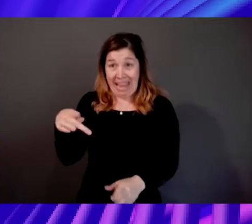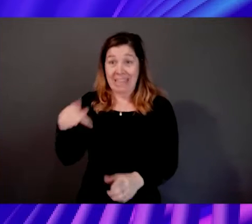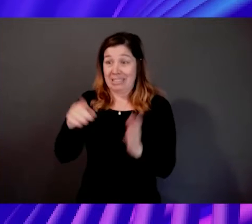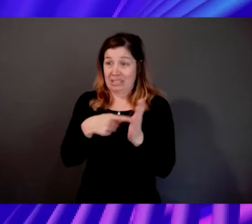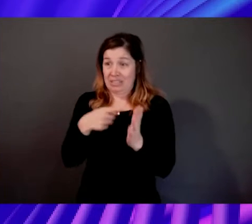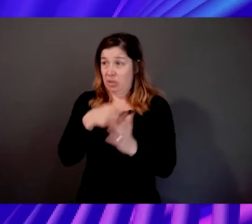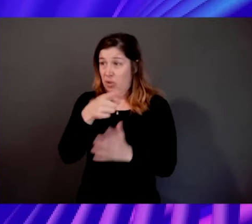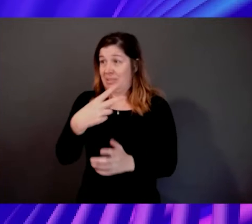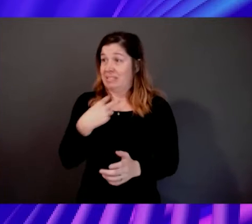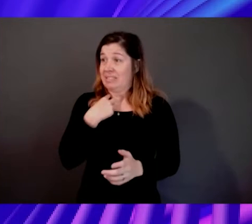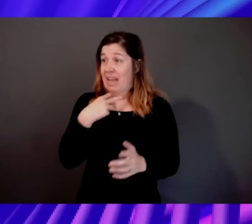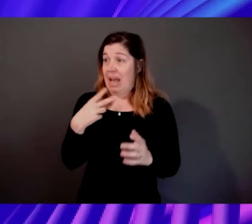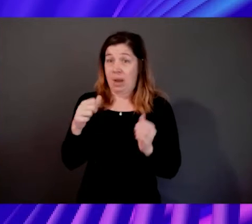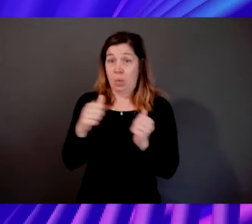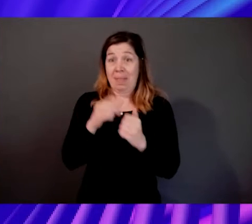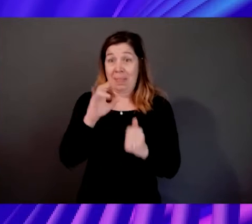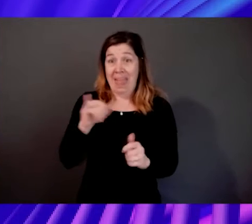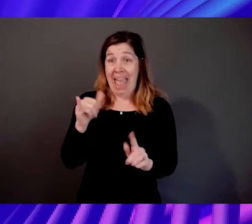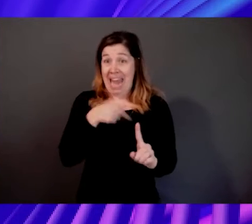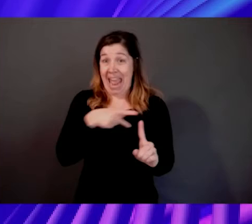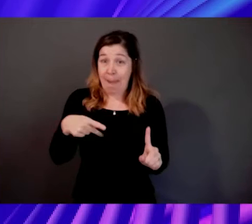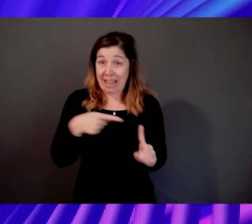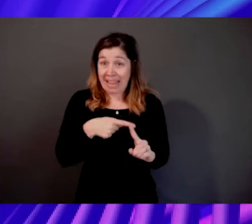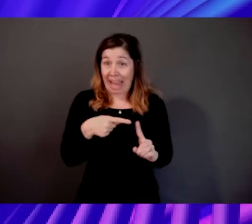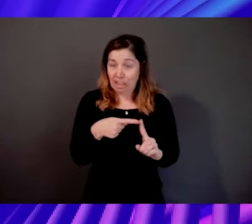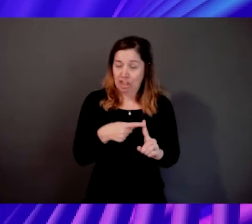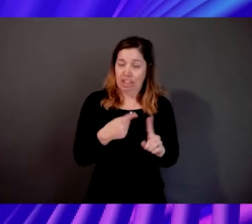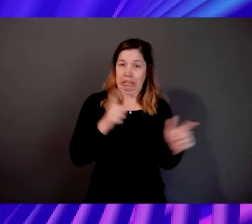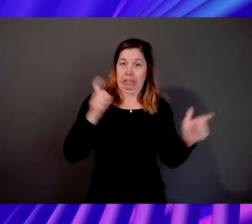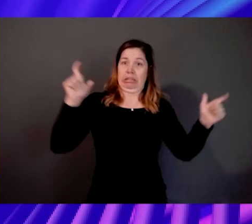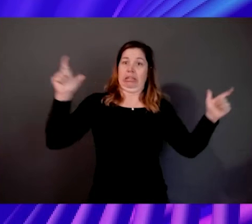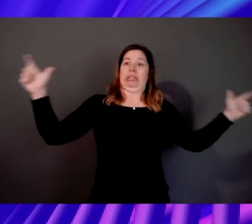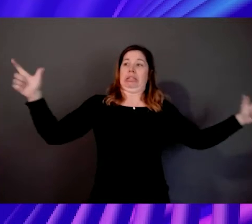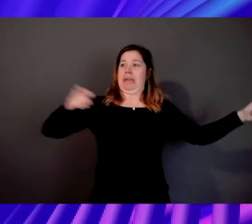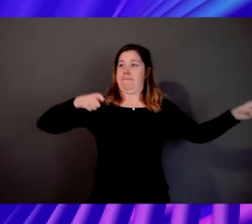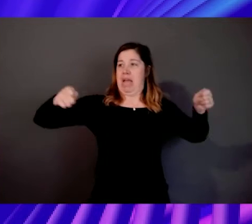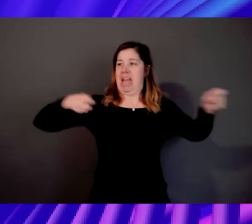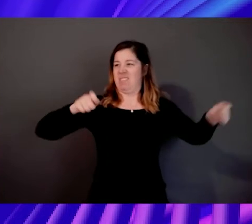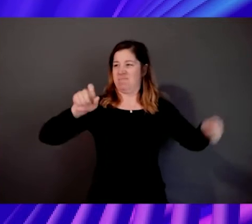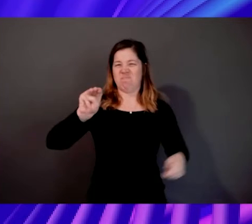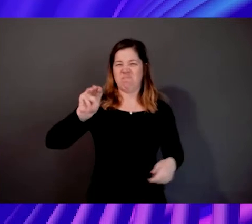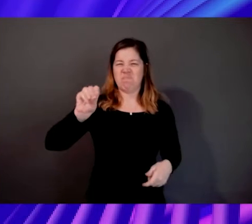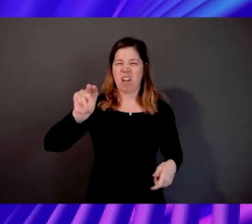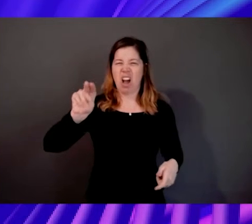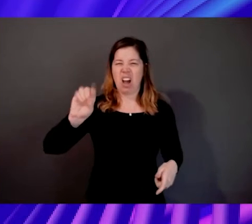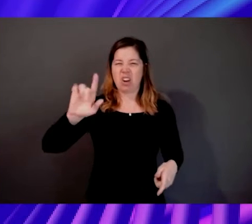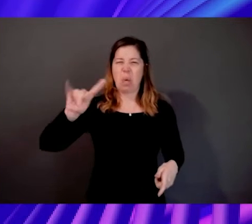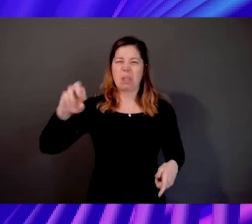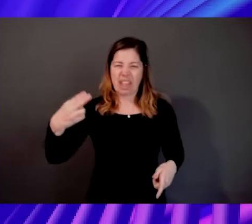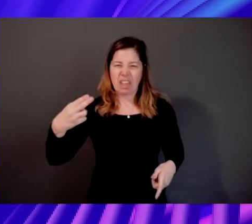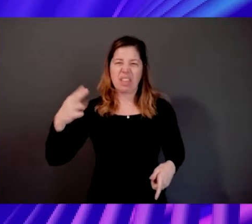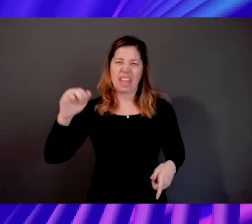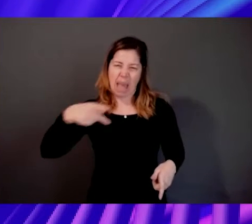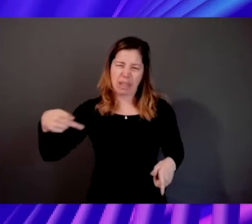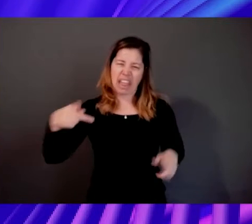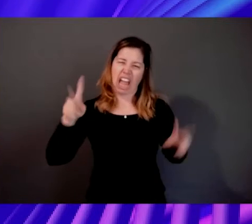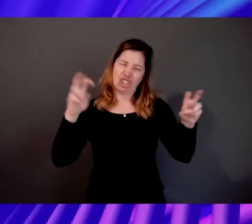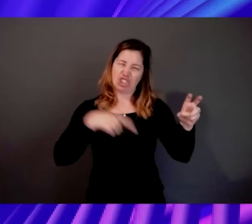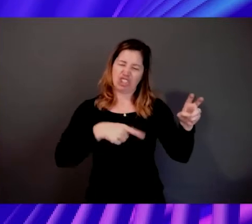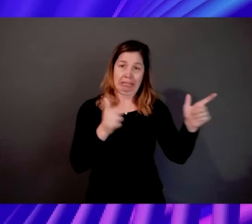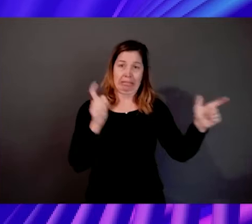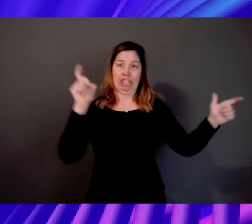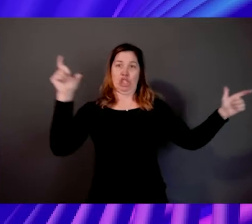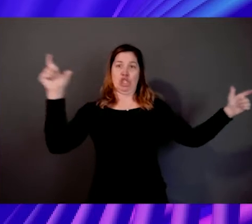becomes very difficult to manage. So it becomes like a maintenance overhead, right? So what we typically try to do is we try to split the